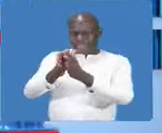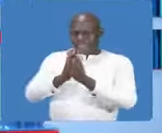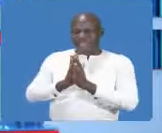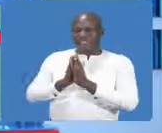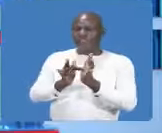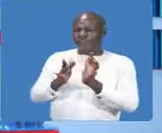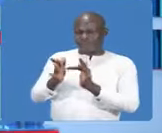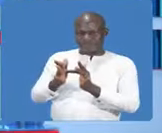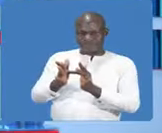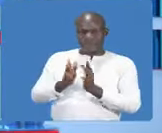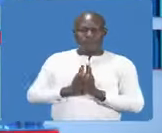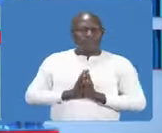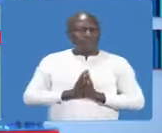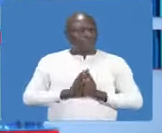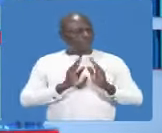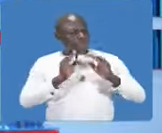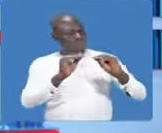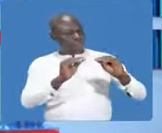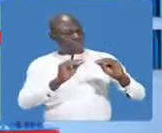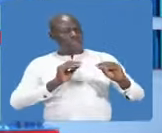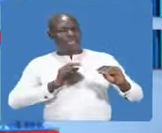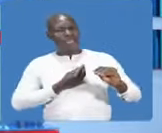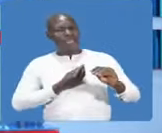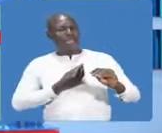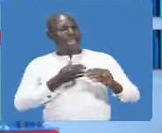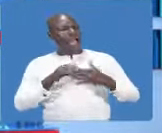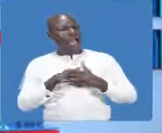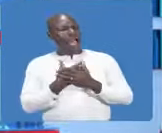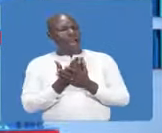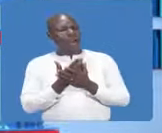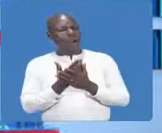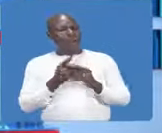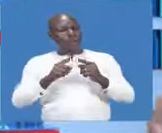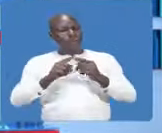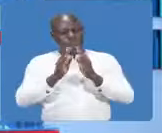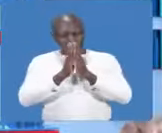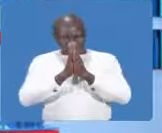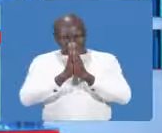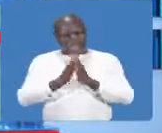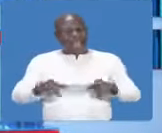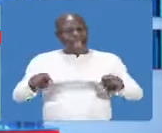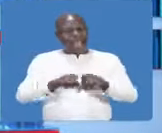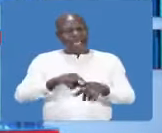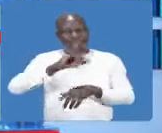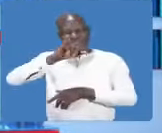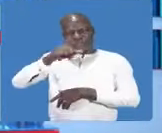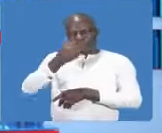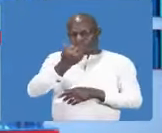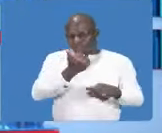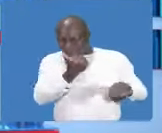no sɛ awurade kyerɛ yɛn mpaebɔ sɛdeɛ John the Baptist ɔkyerɛ ne asuafo no mpaebɔ